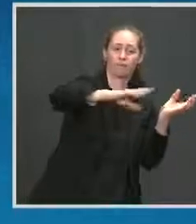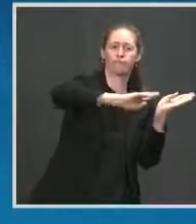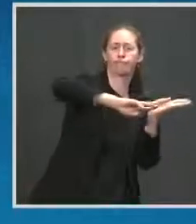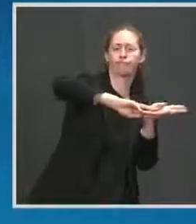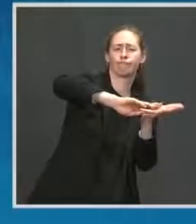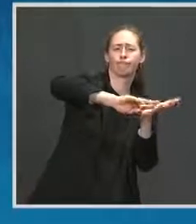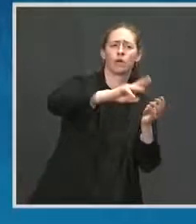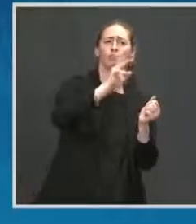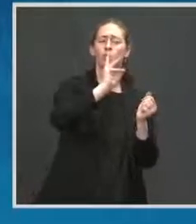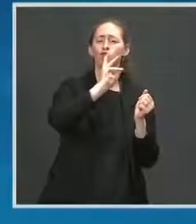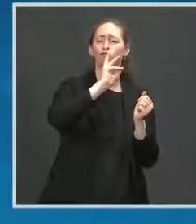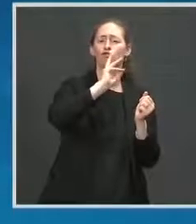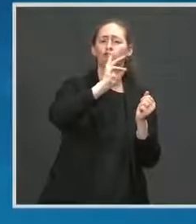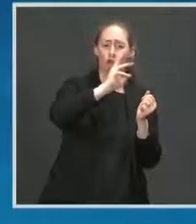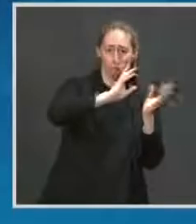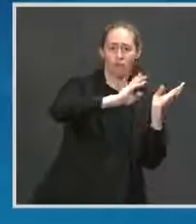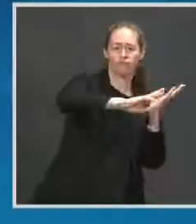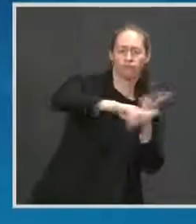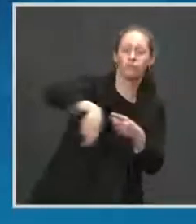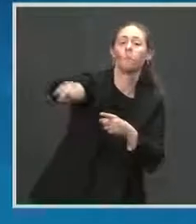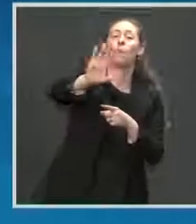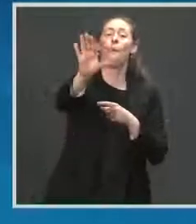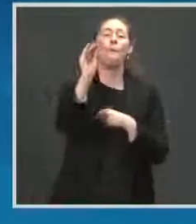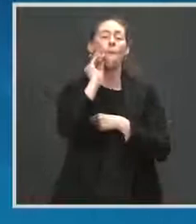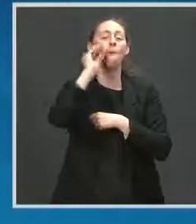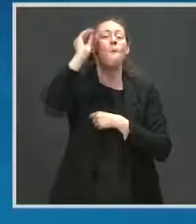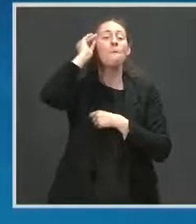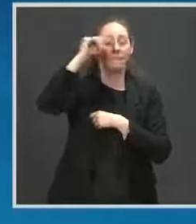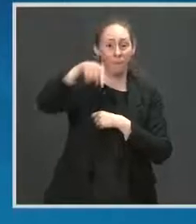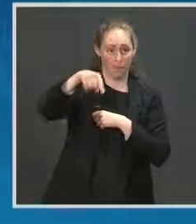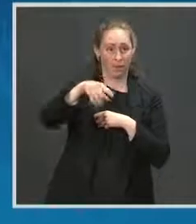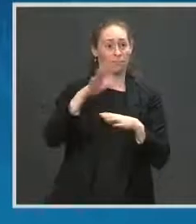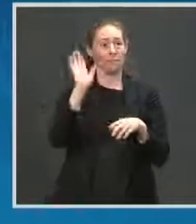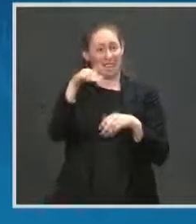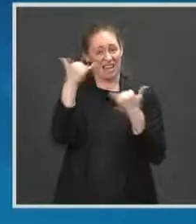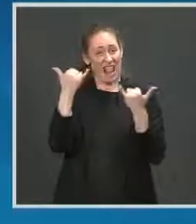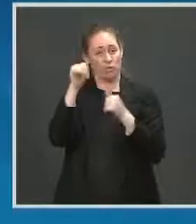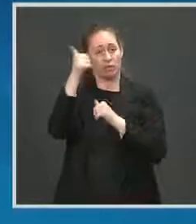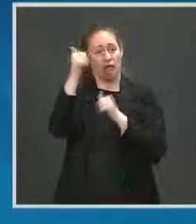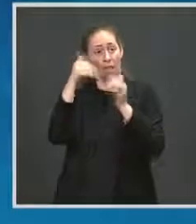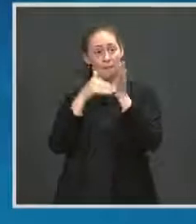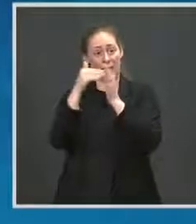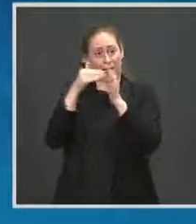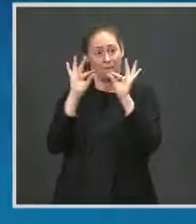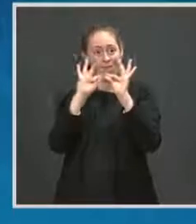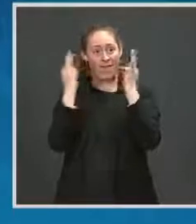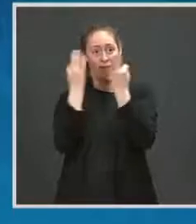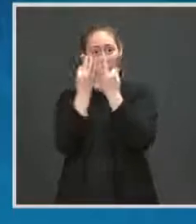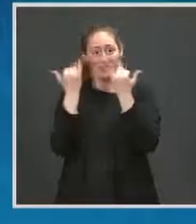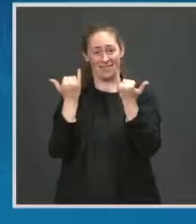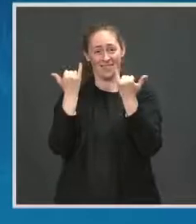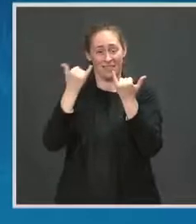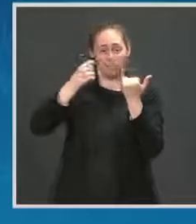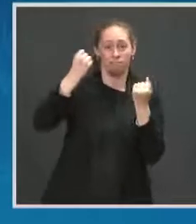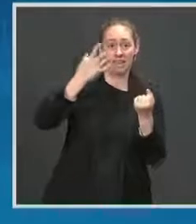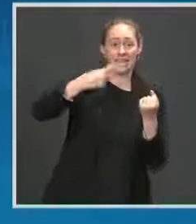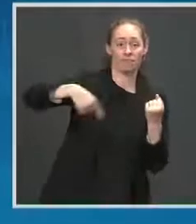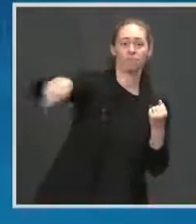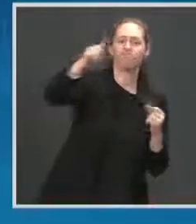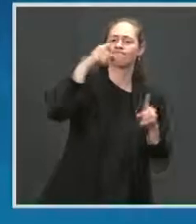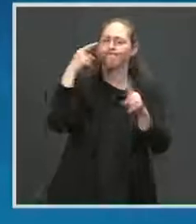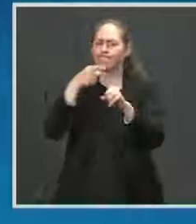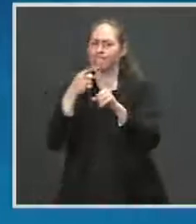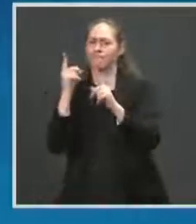America. For as many as 10 million American families, many families of color,